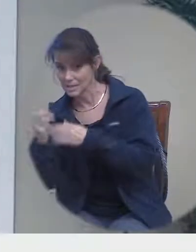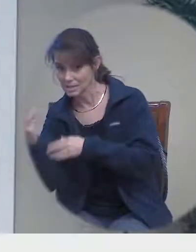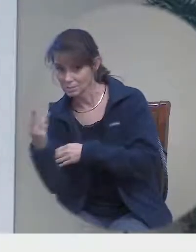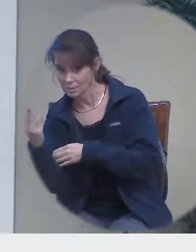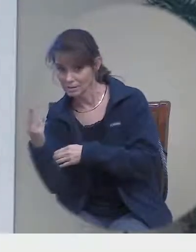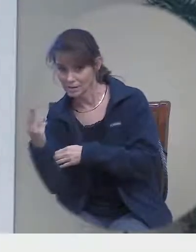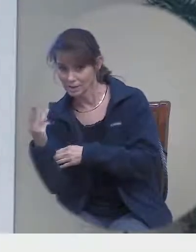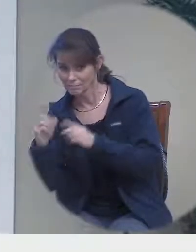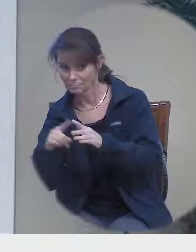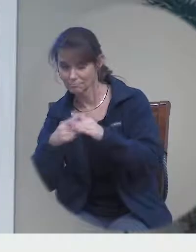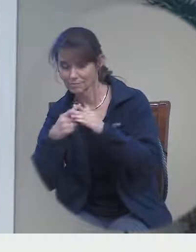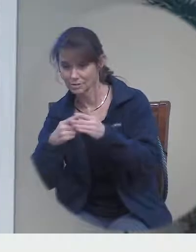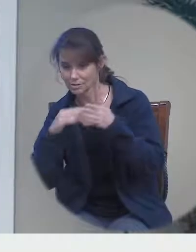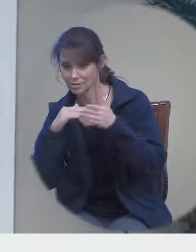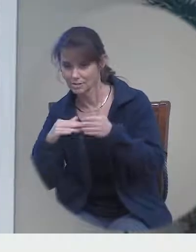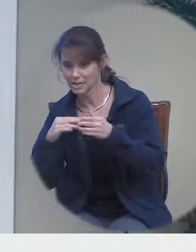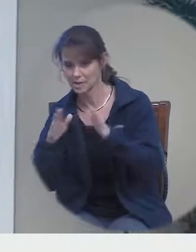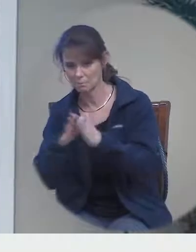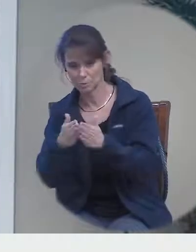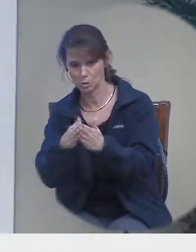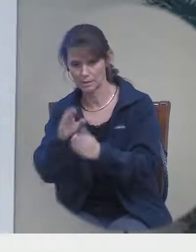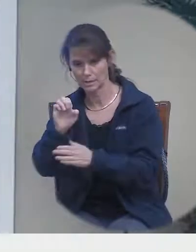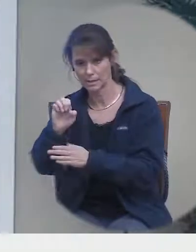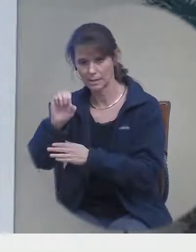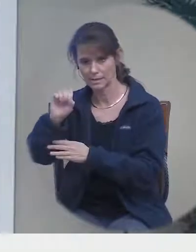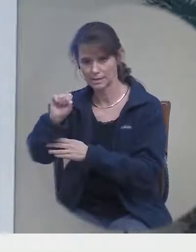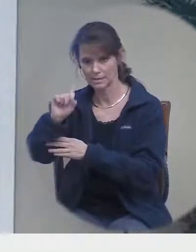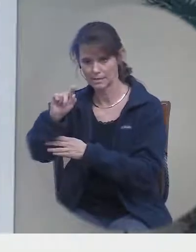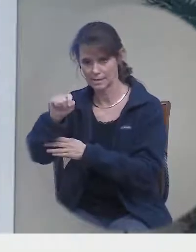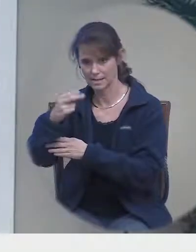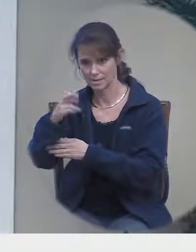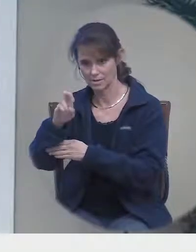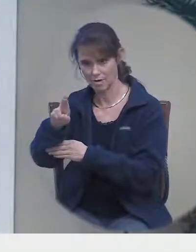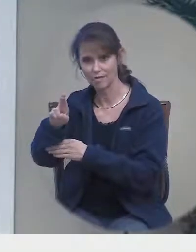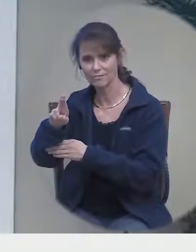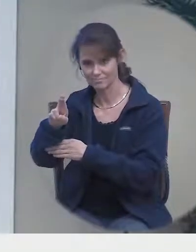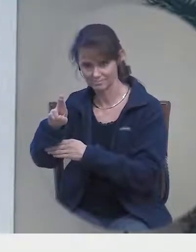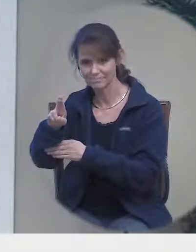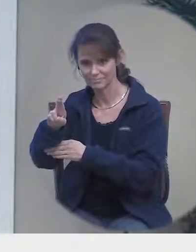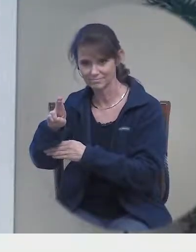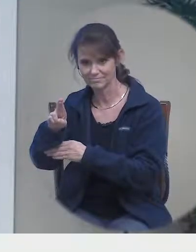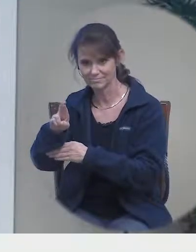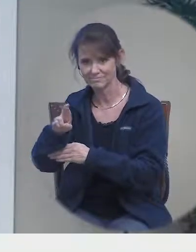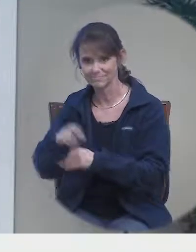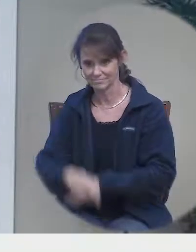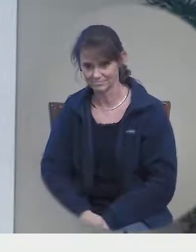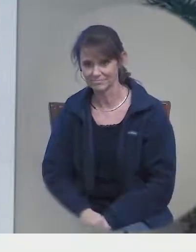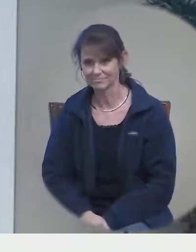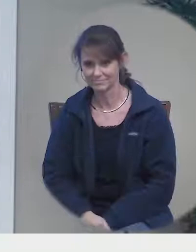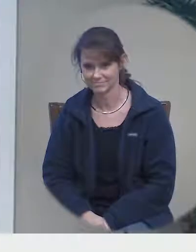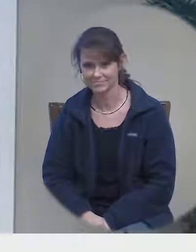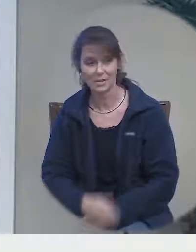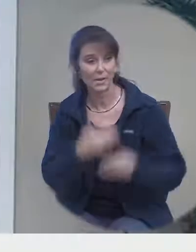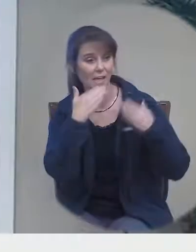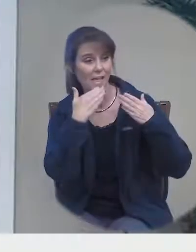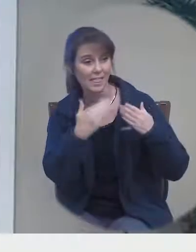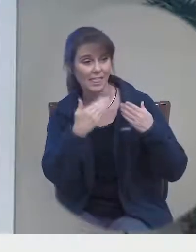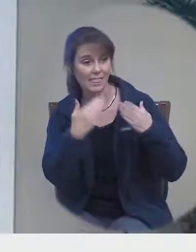of Esther, which is also framed in this time period. Before we get started, I want to say a word of thanks again for Boyd for